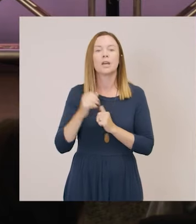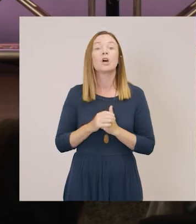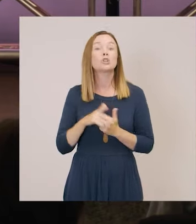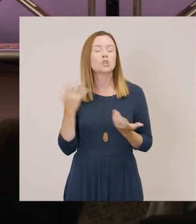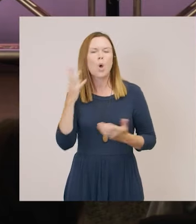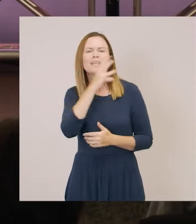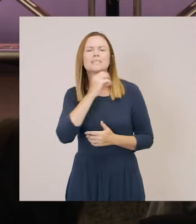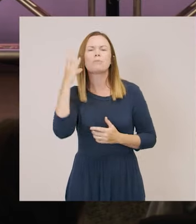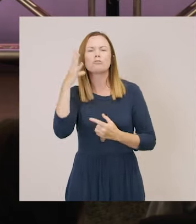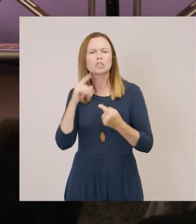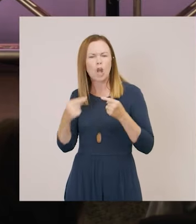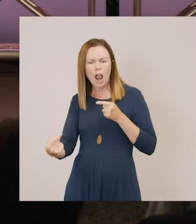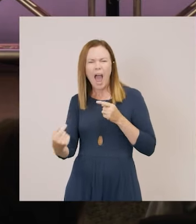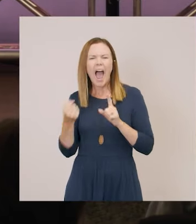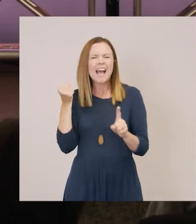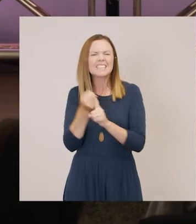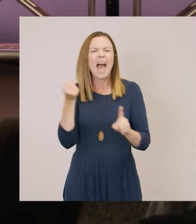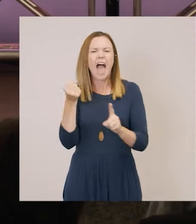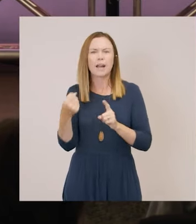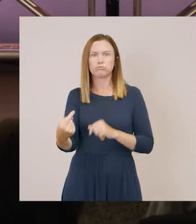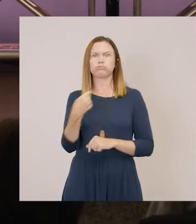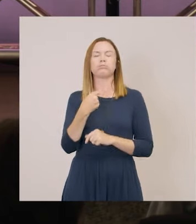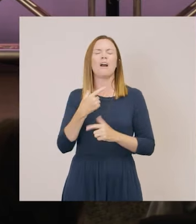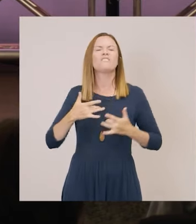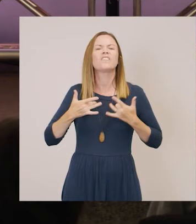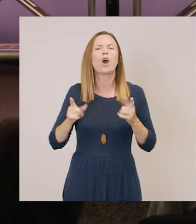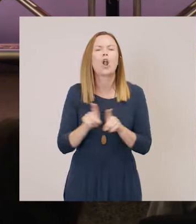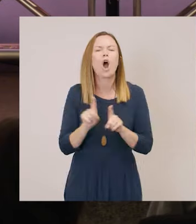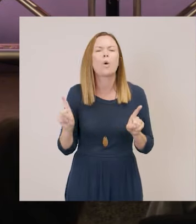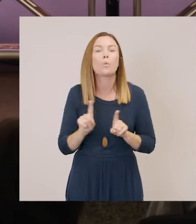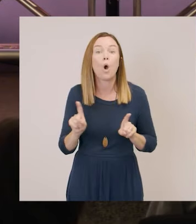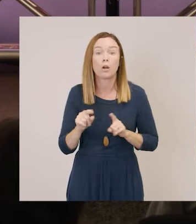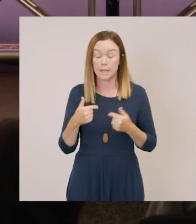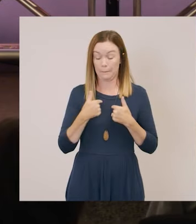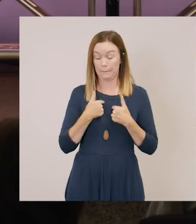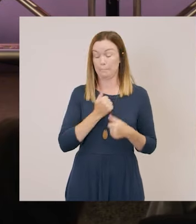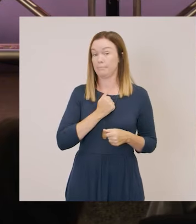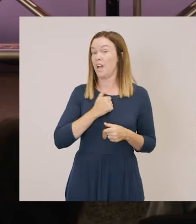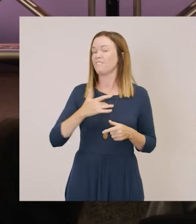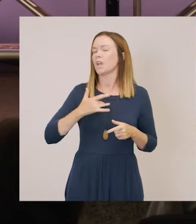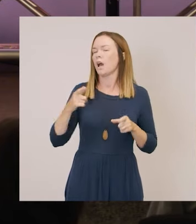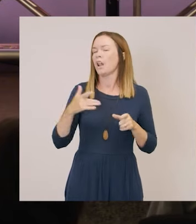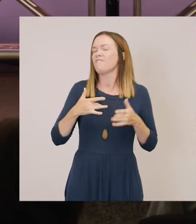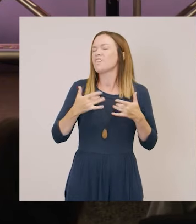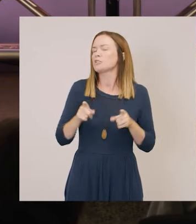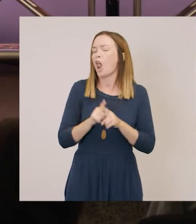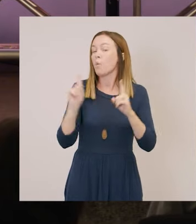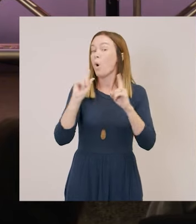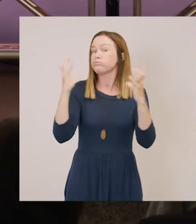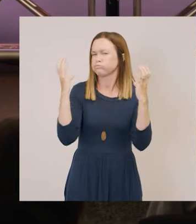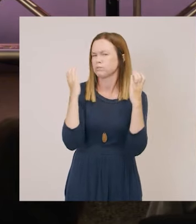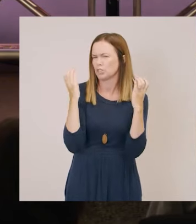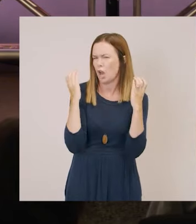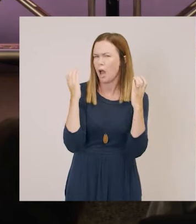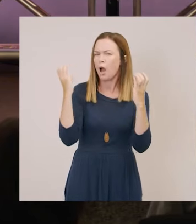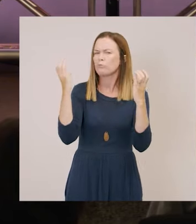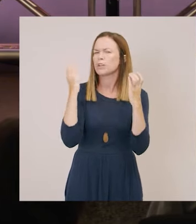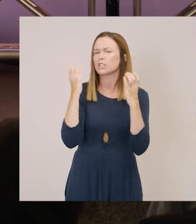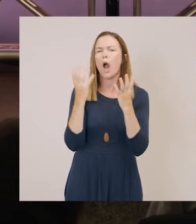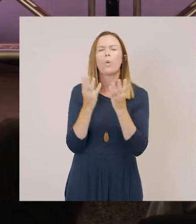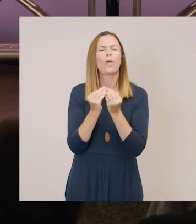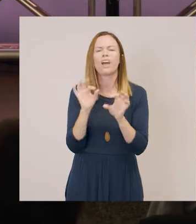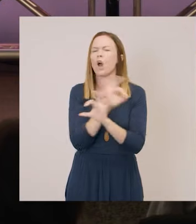attack feel like? Well, I think it often feels like pressure. Pressure with no hope. That's what